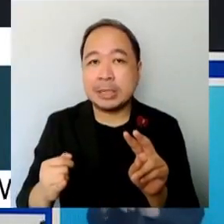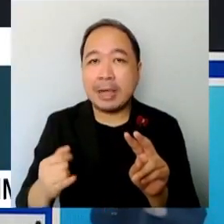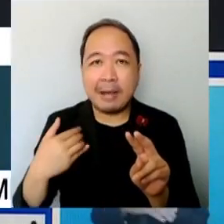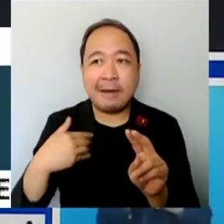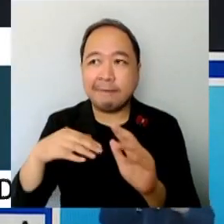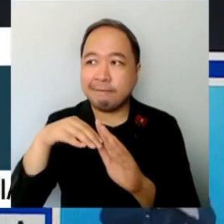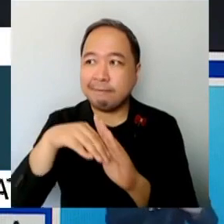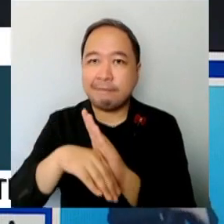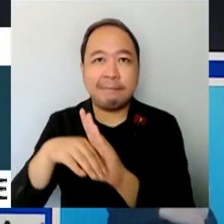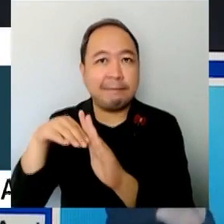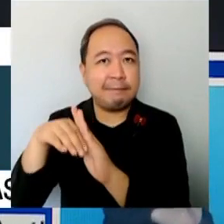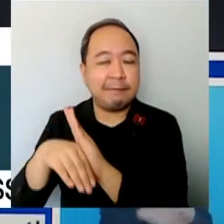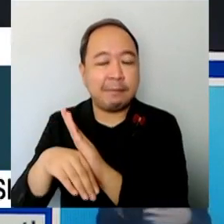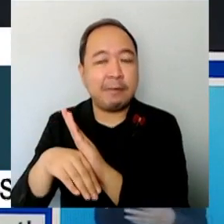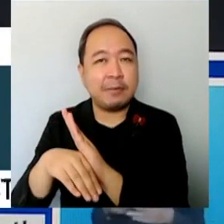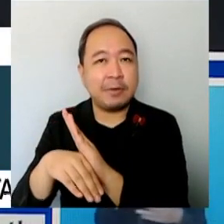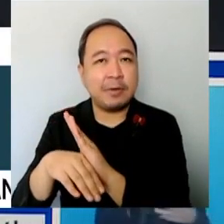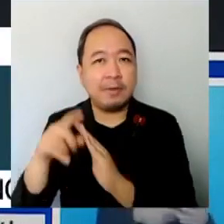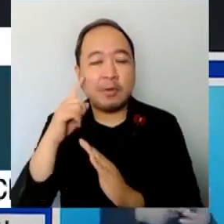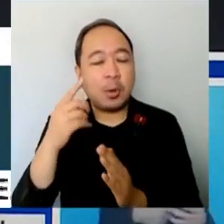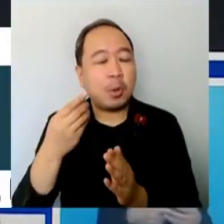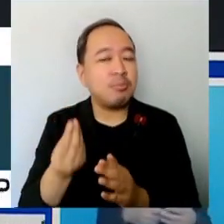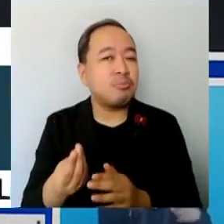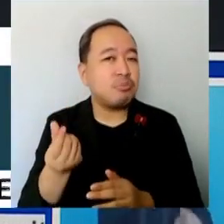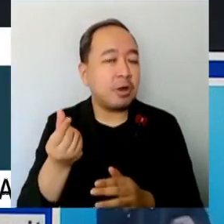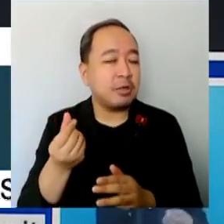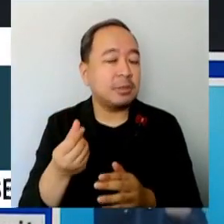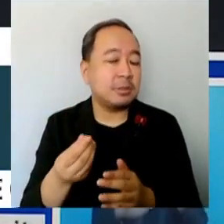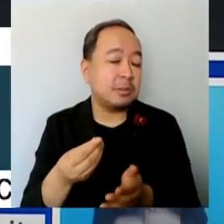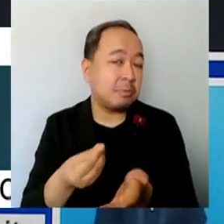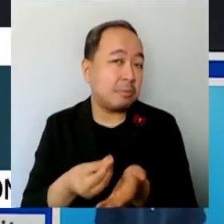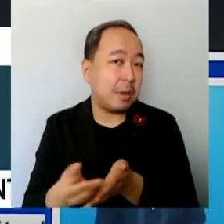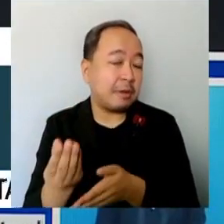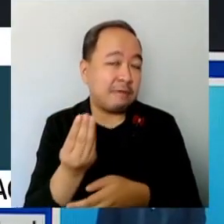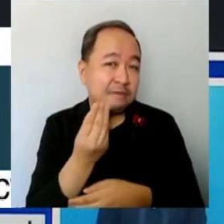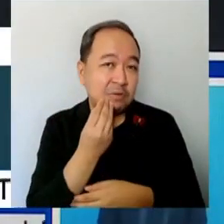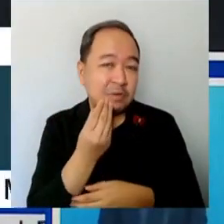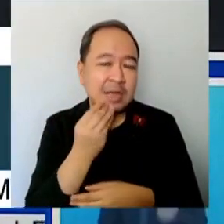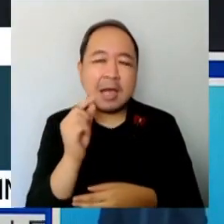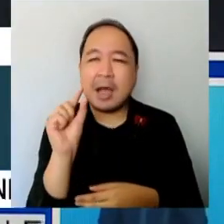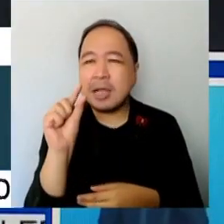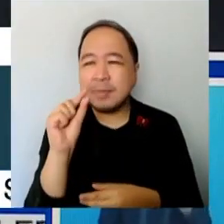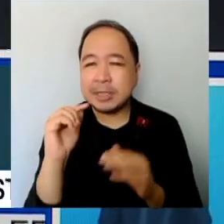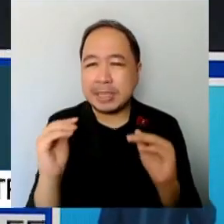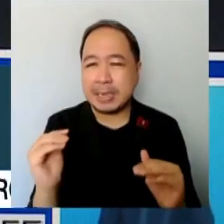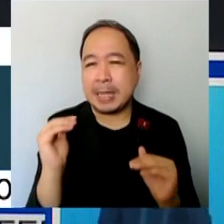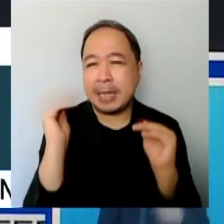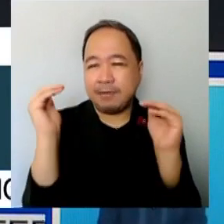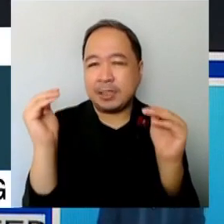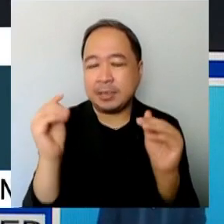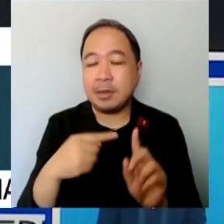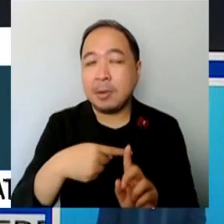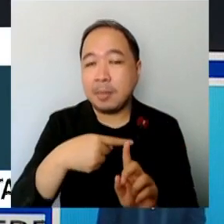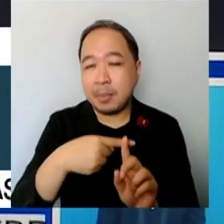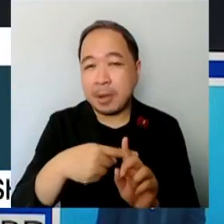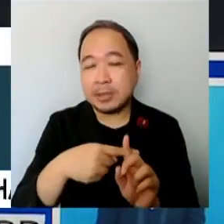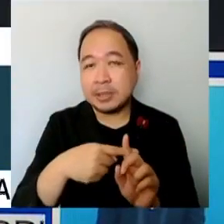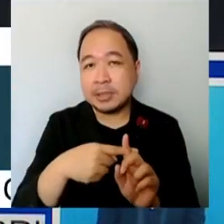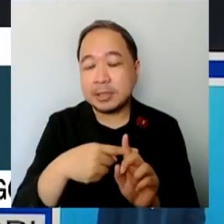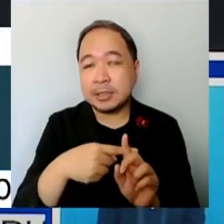slight drop in the prices, particularly sa food, medyo elevated pa rin siya. Plus ang